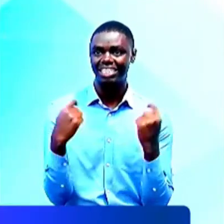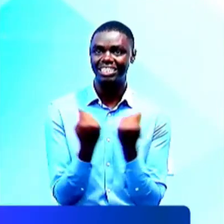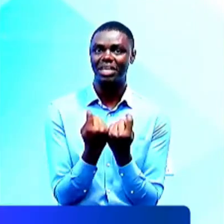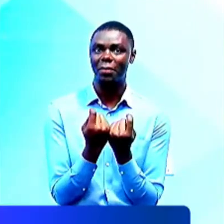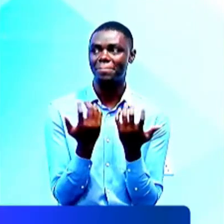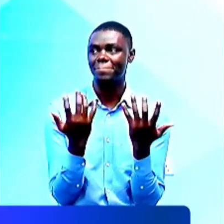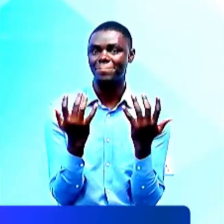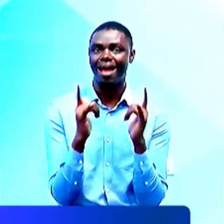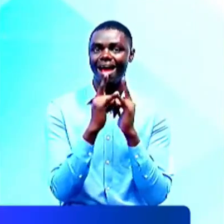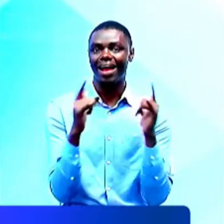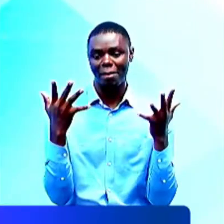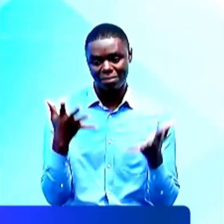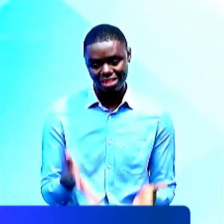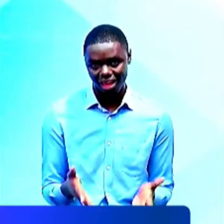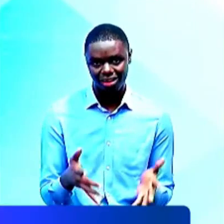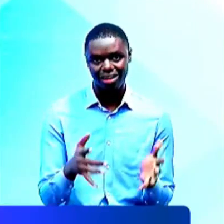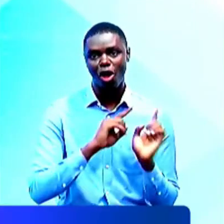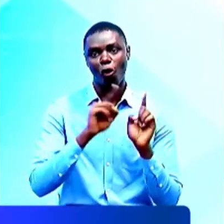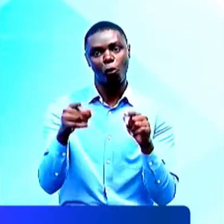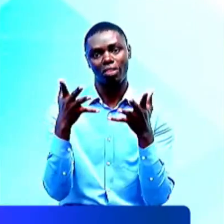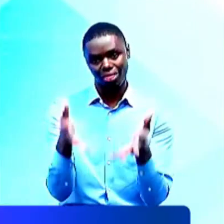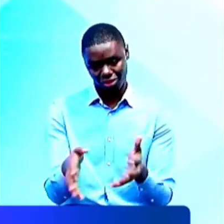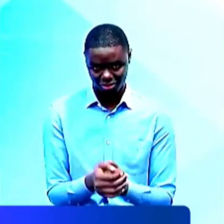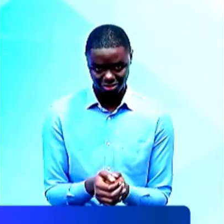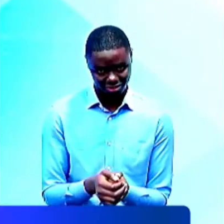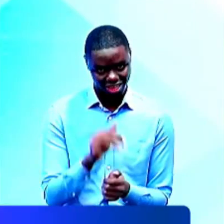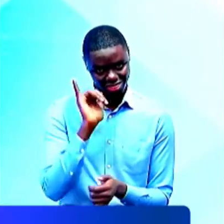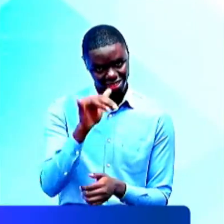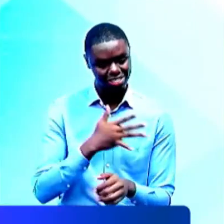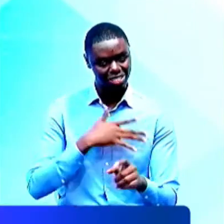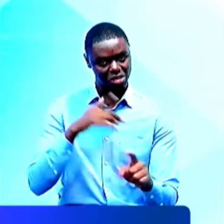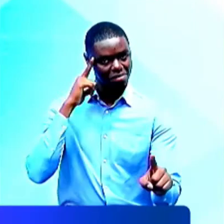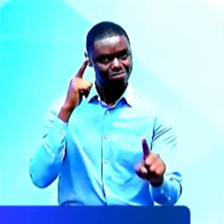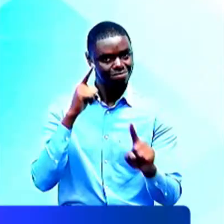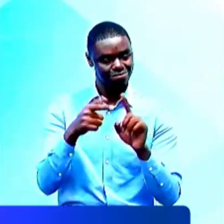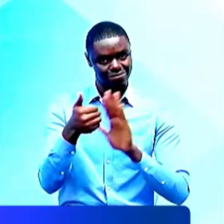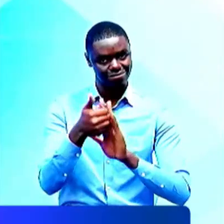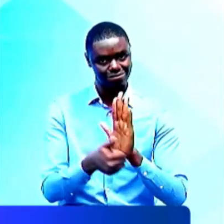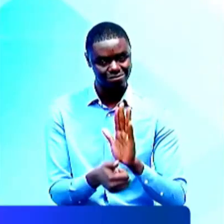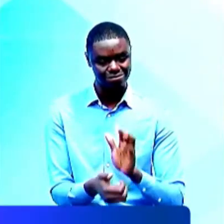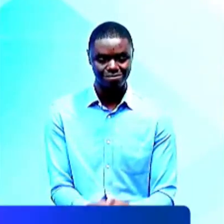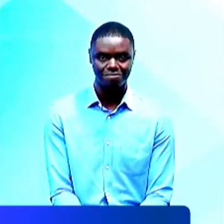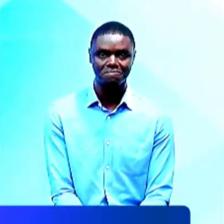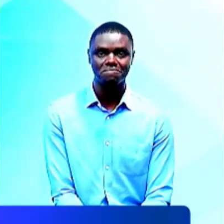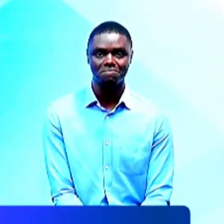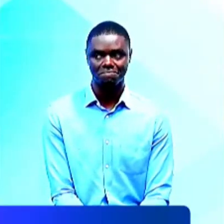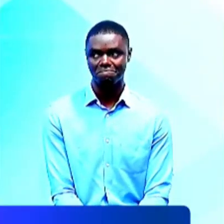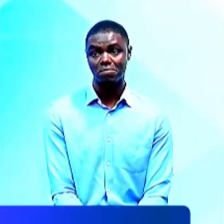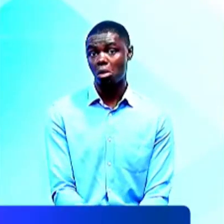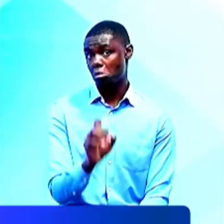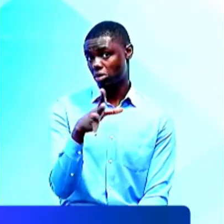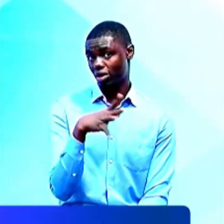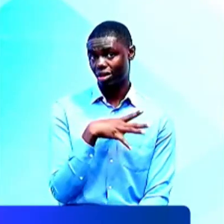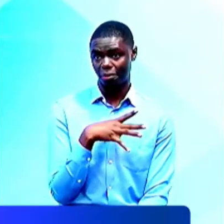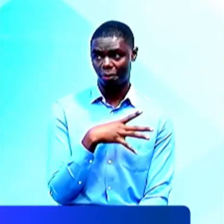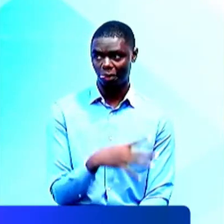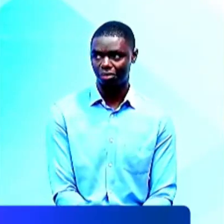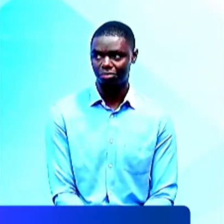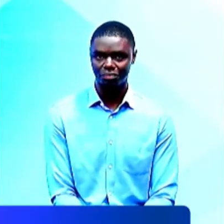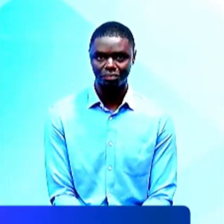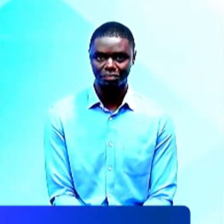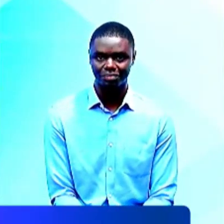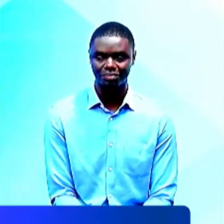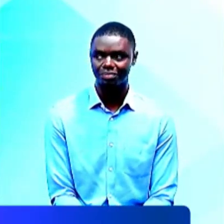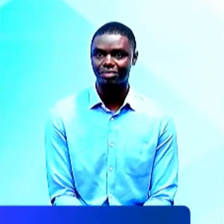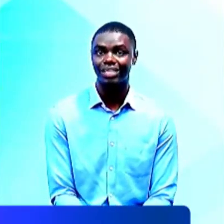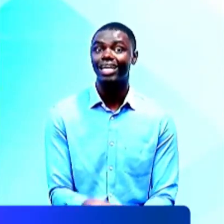here, yes, go there. Yeah, that is our main role in this government. Yeah. All right. That is your and